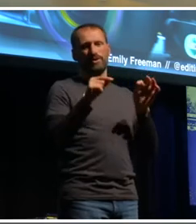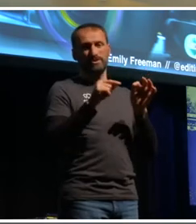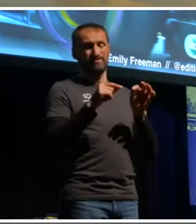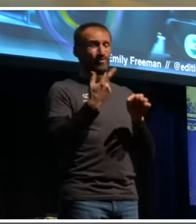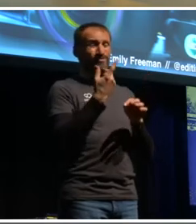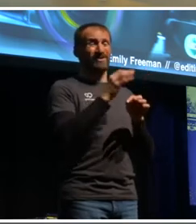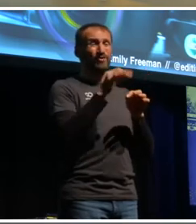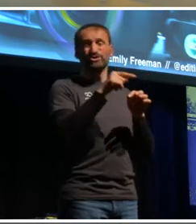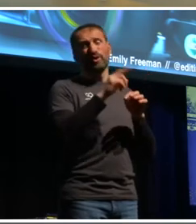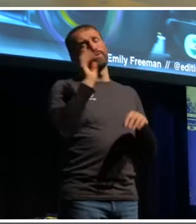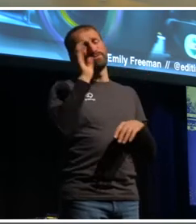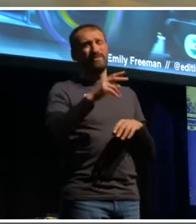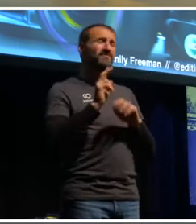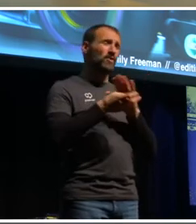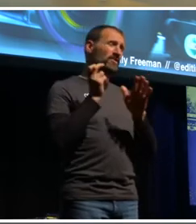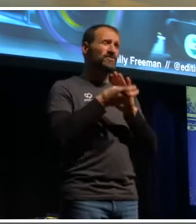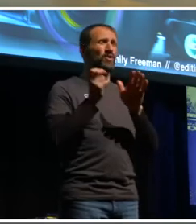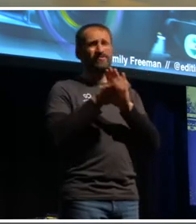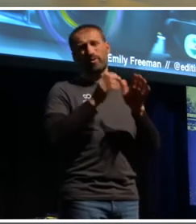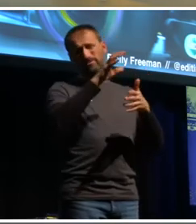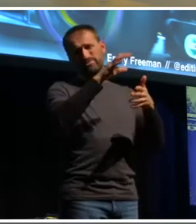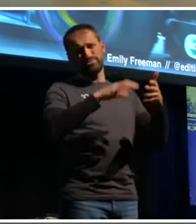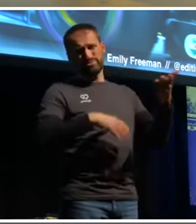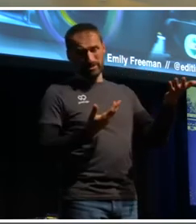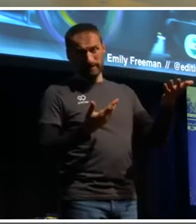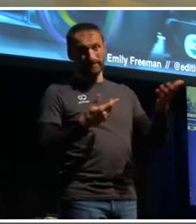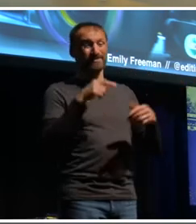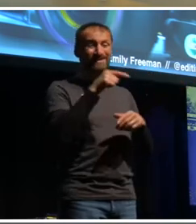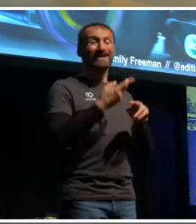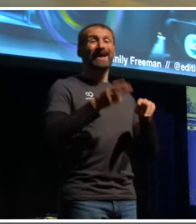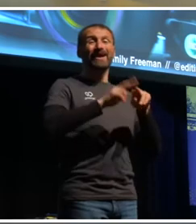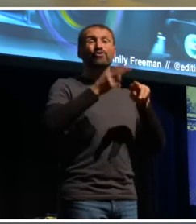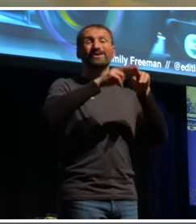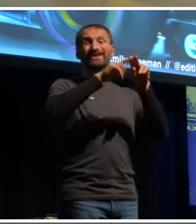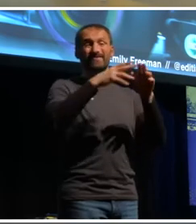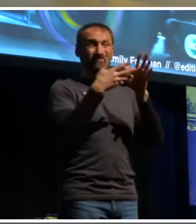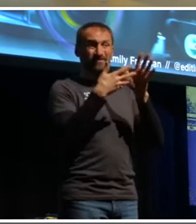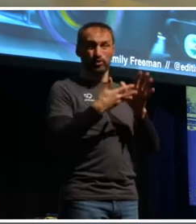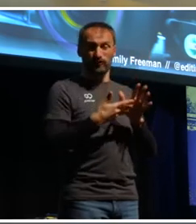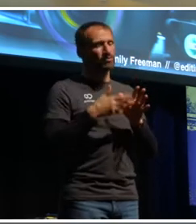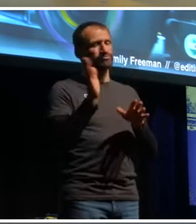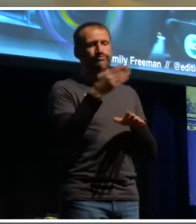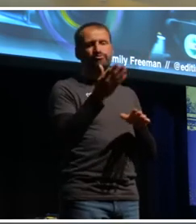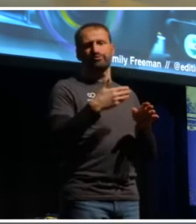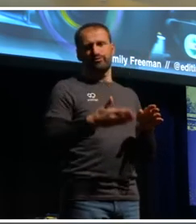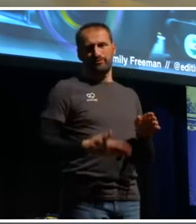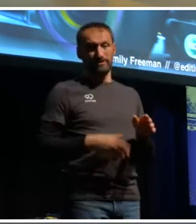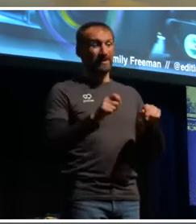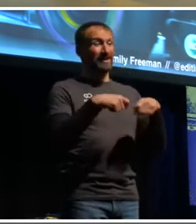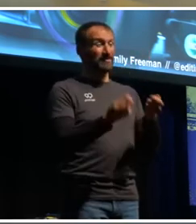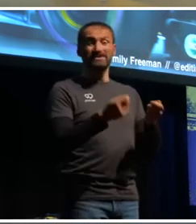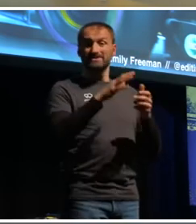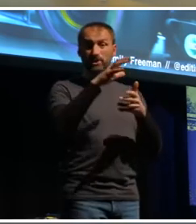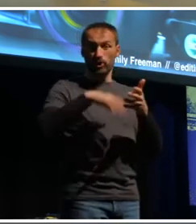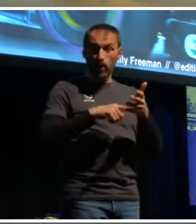over. This approach makes assumptions and eliminates redundant checks, which results in code that performs